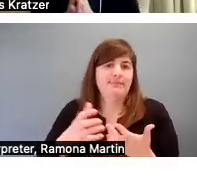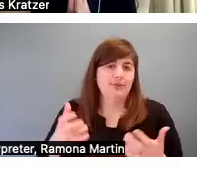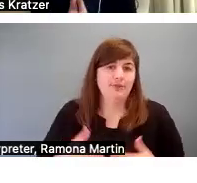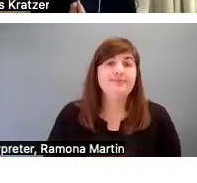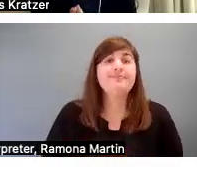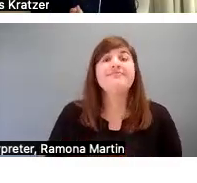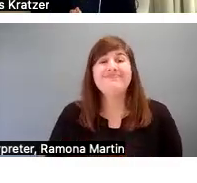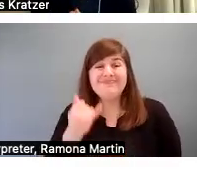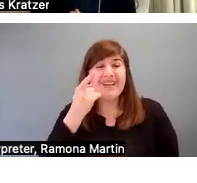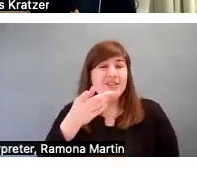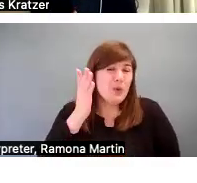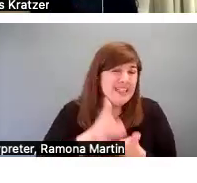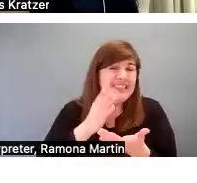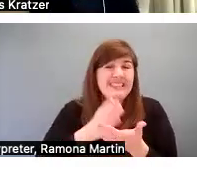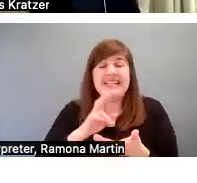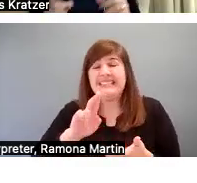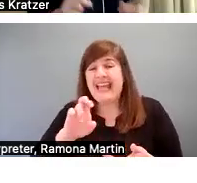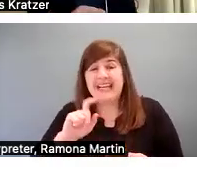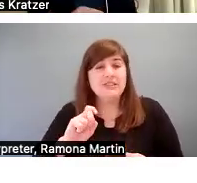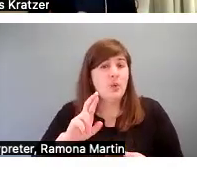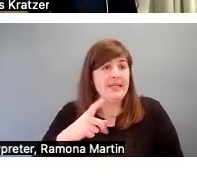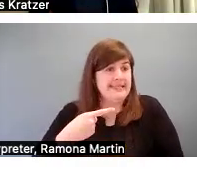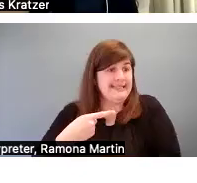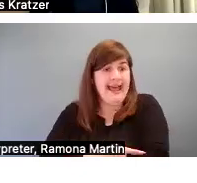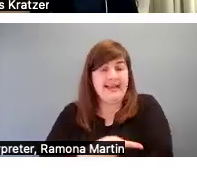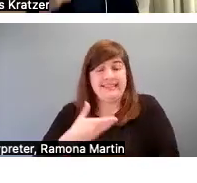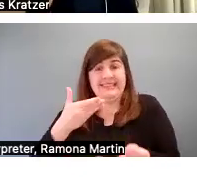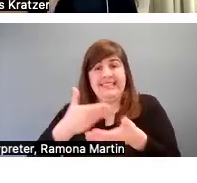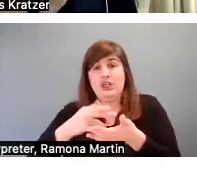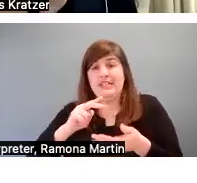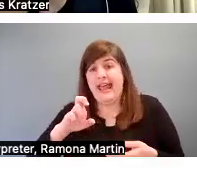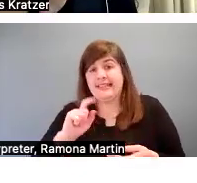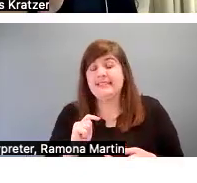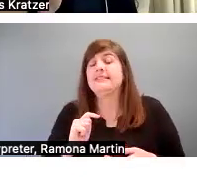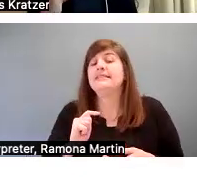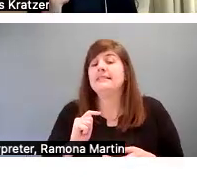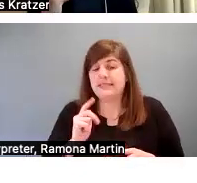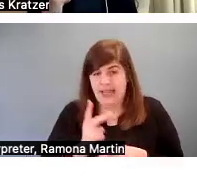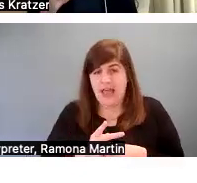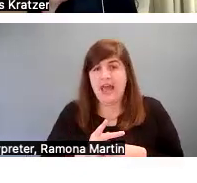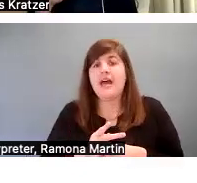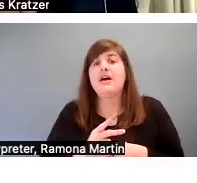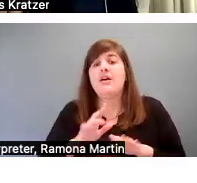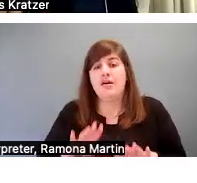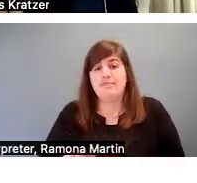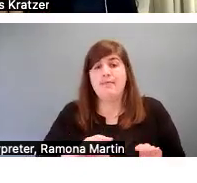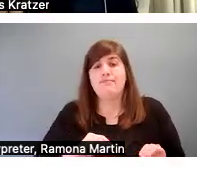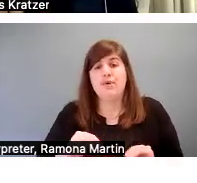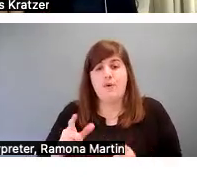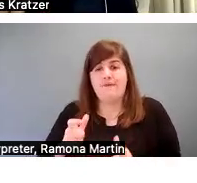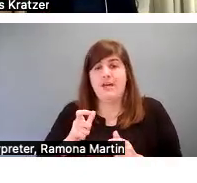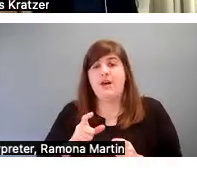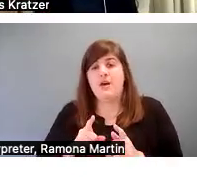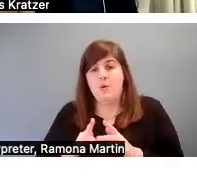If you disturb a wasp nest, or if you're stung next to a nest, stay calm, move quickly away from the